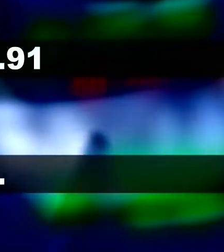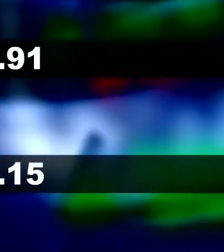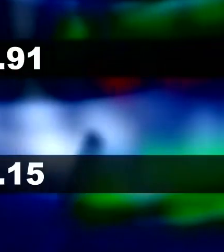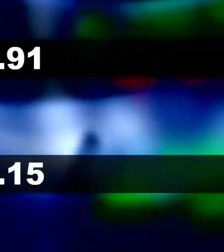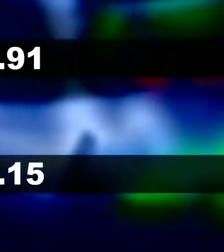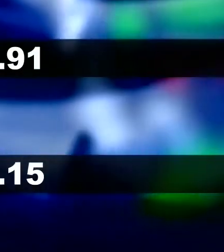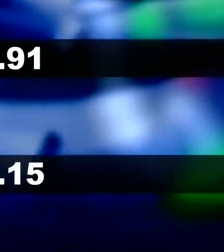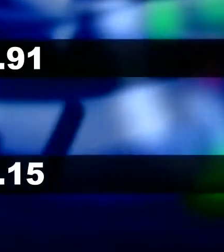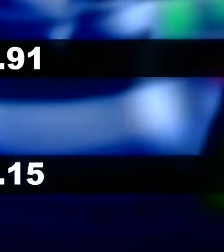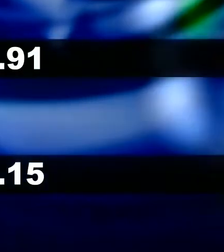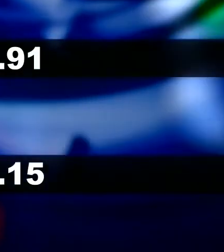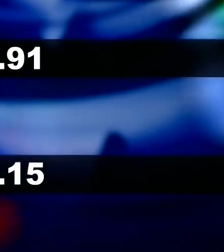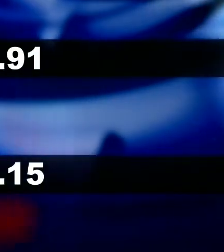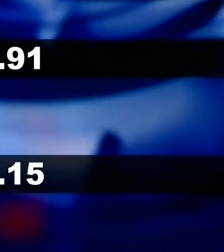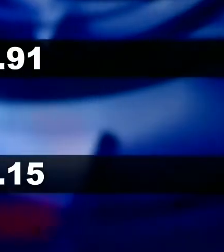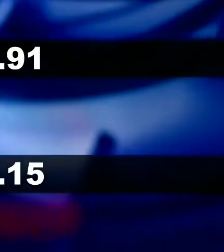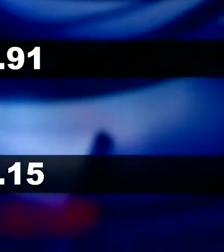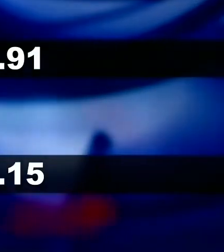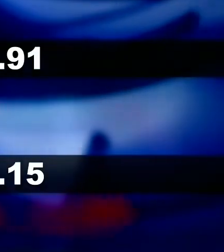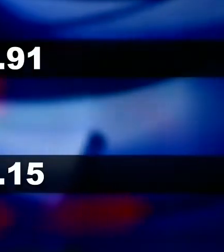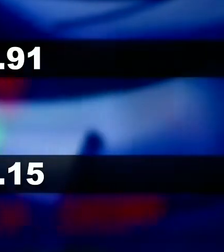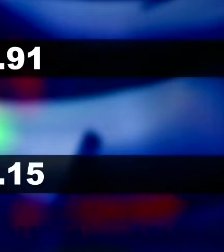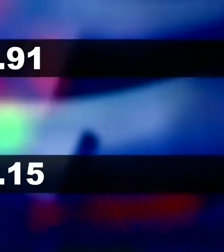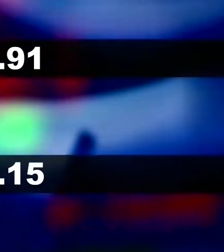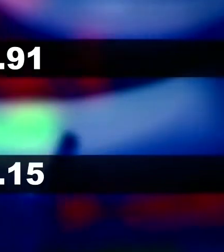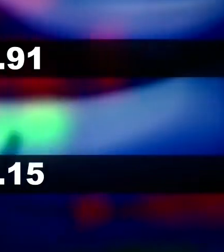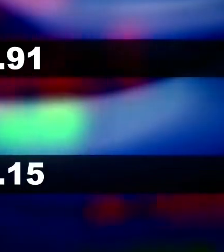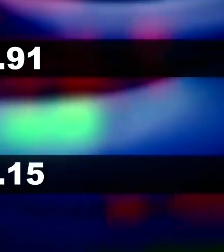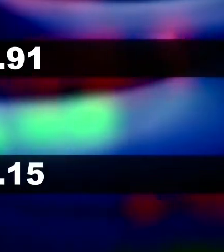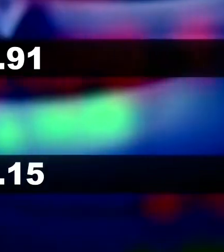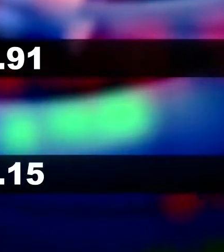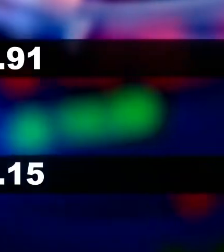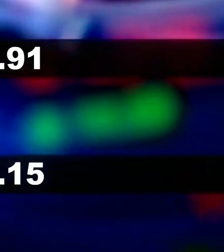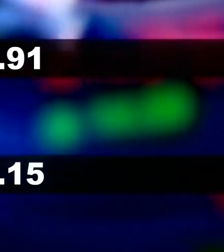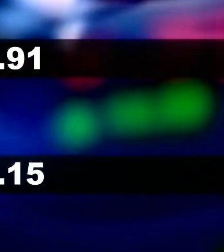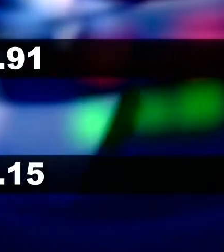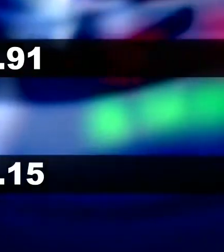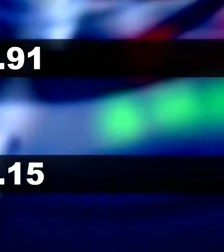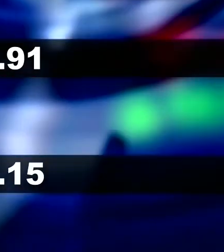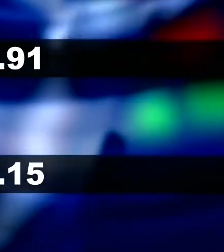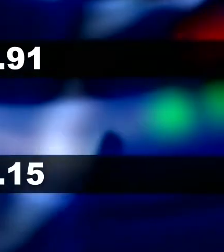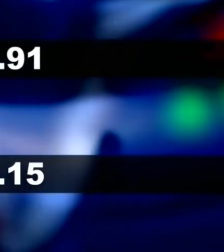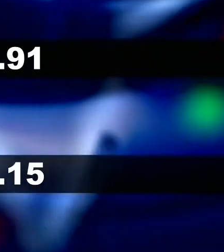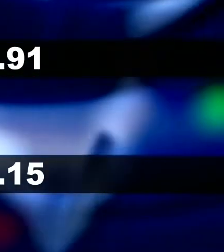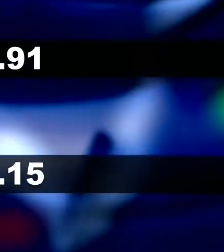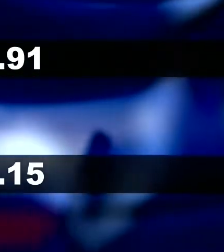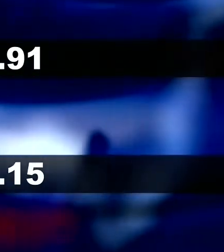In Trinidad and Tobago, Grace Kennedy Limited was the volume leader with